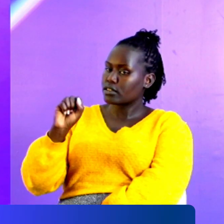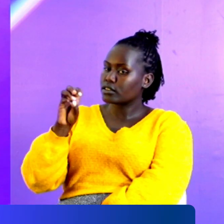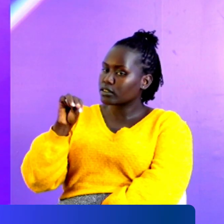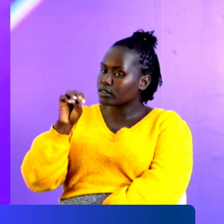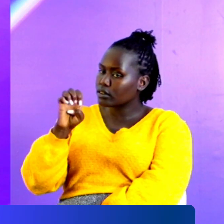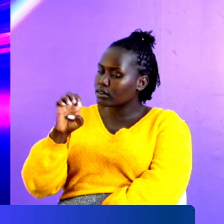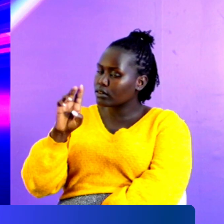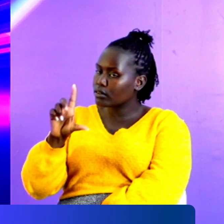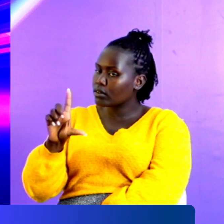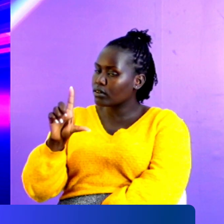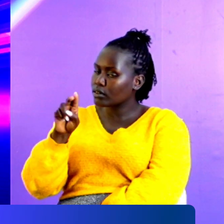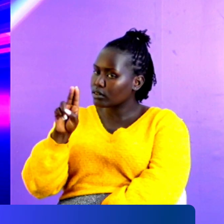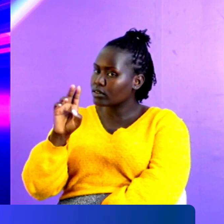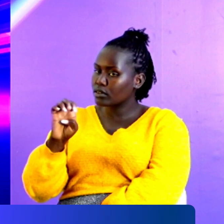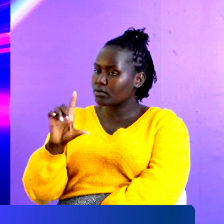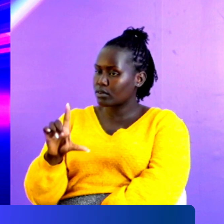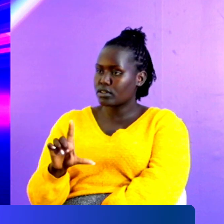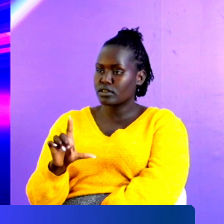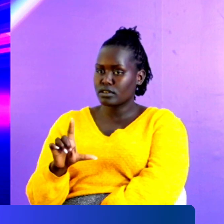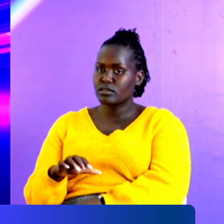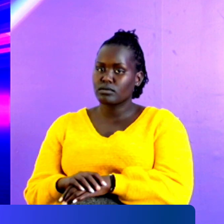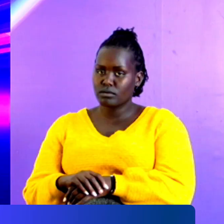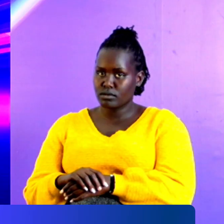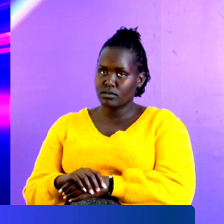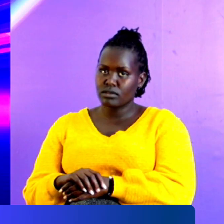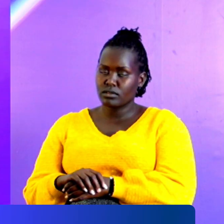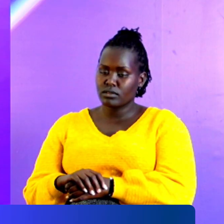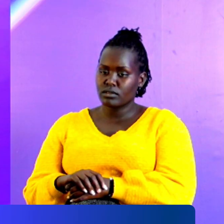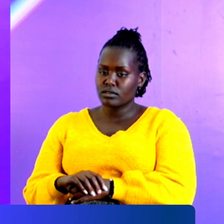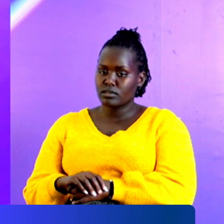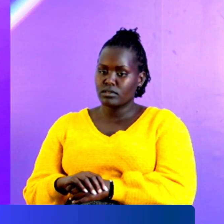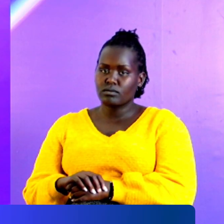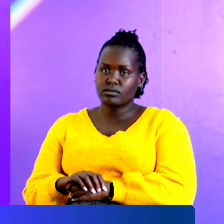you have an office adjacent to Jacob. Exactly, to Jacob. Yeah. Bwana, you would not